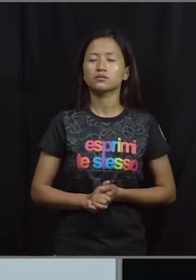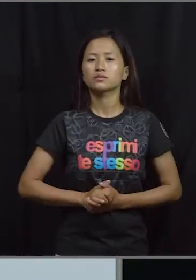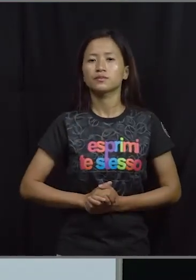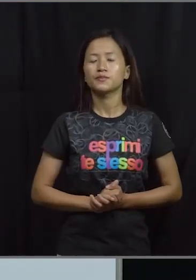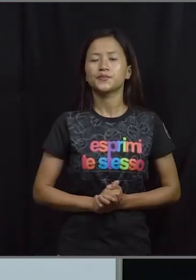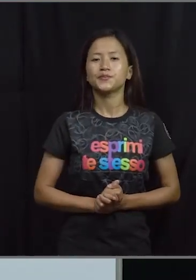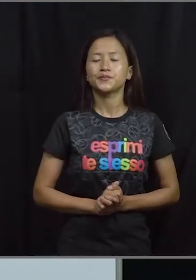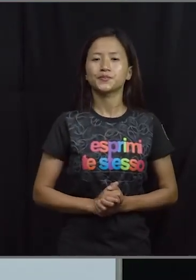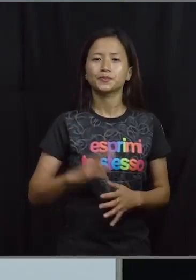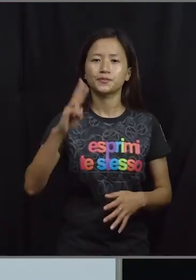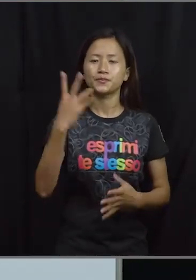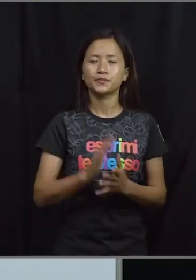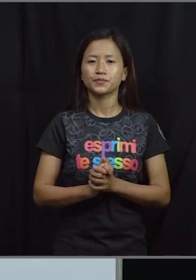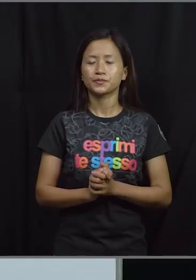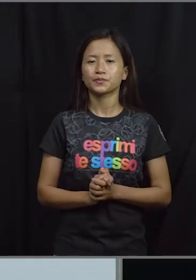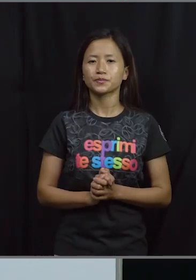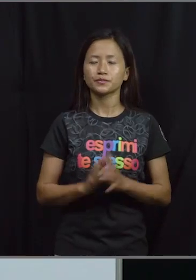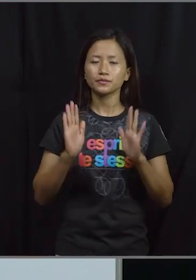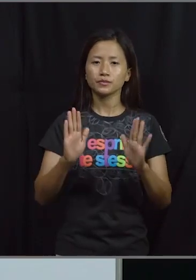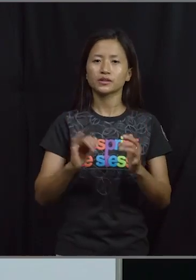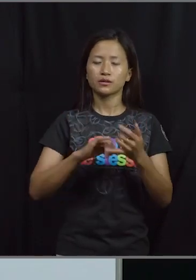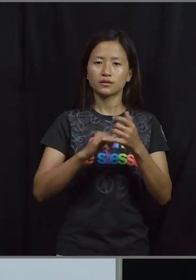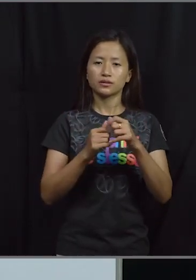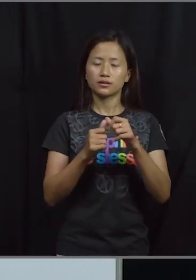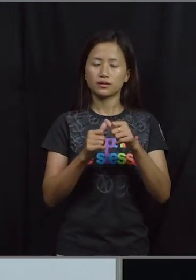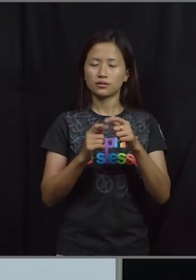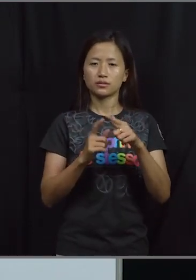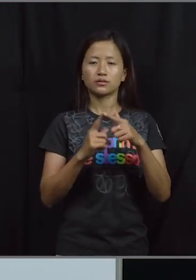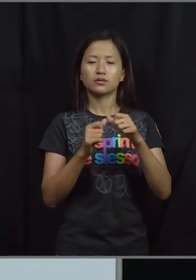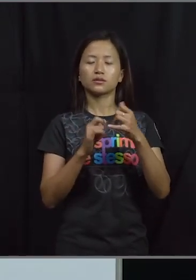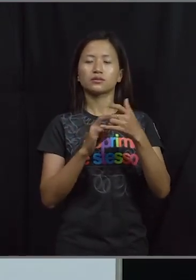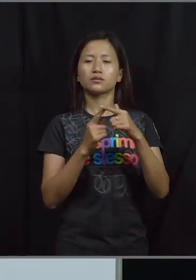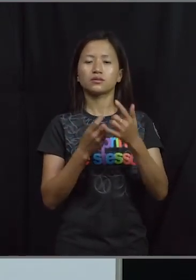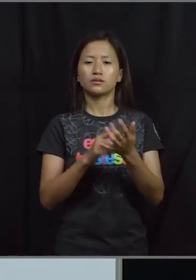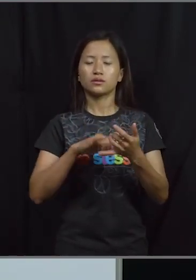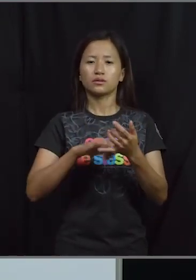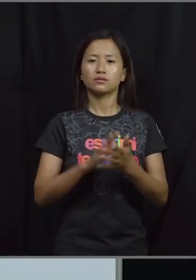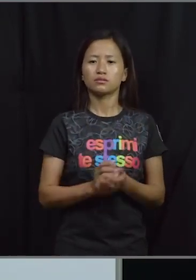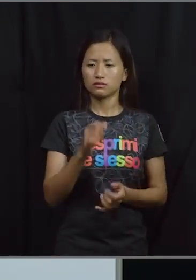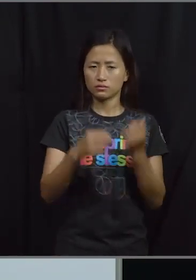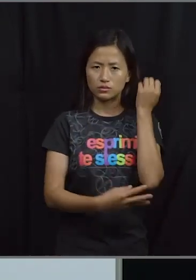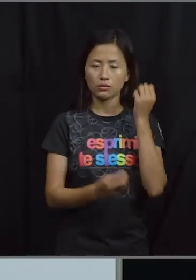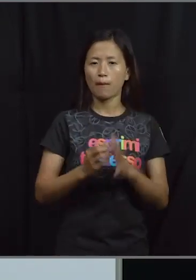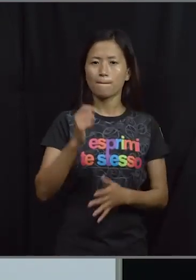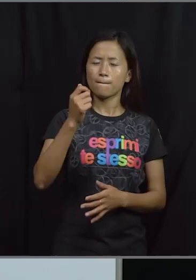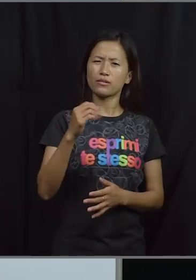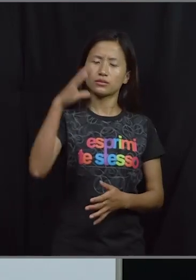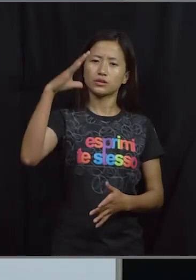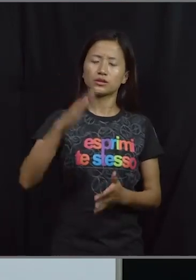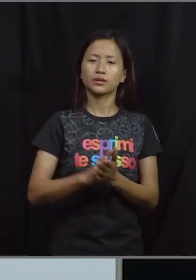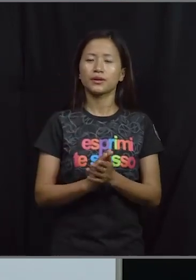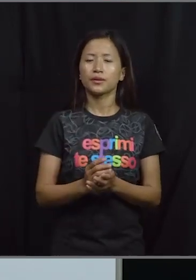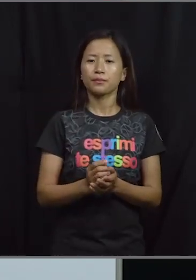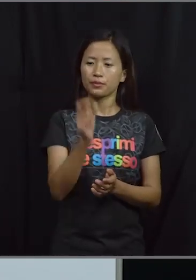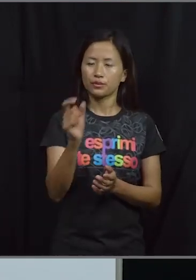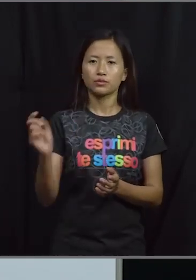exception. Number two, we have status symbol goods. So there are rich people who are always on the lookout